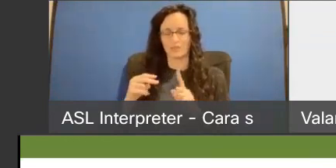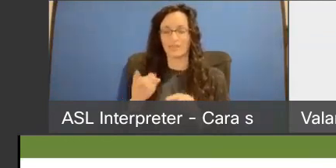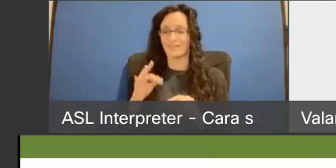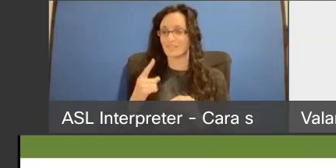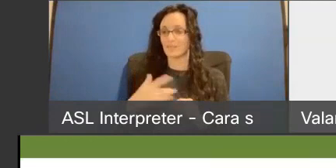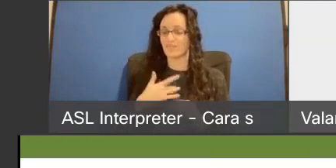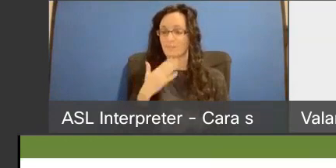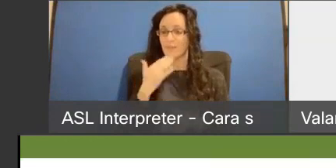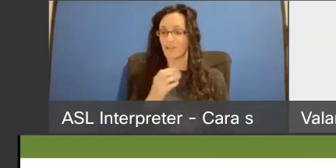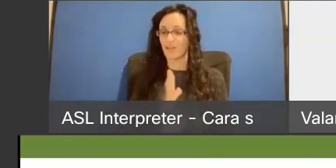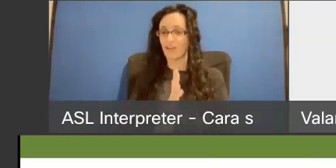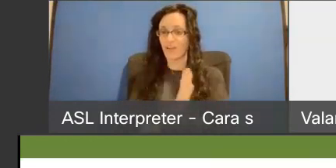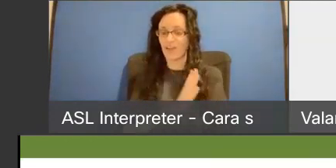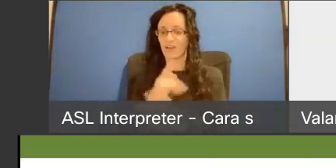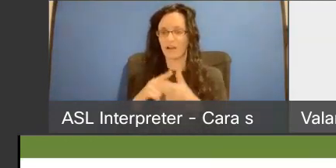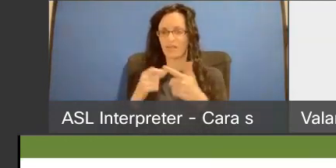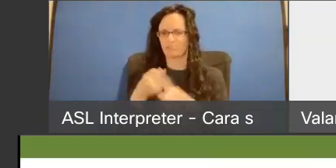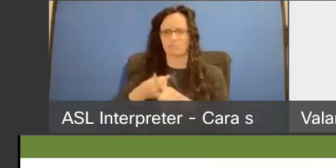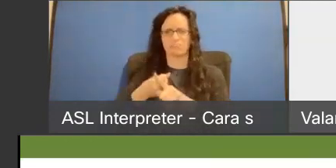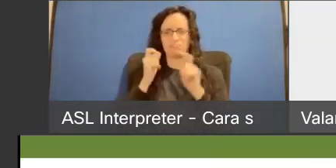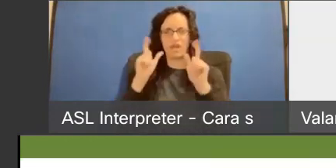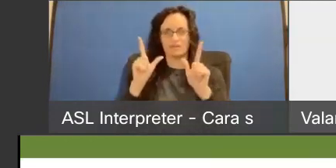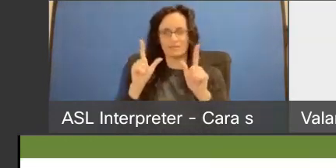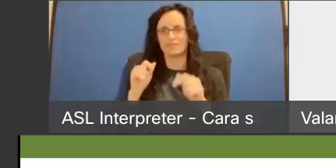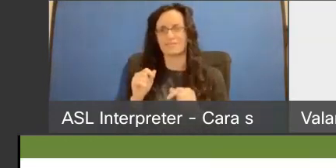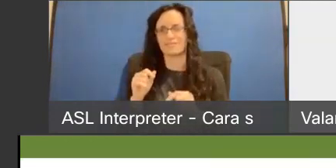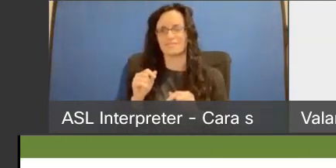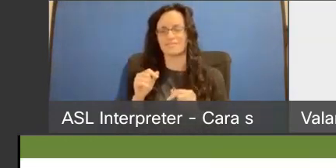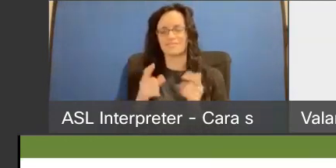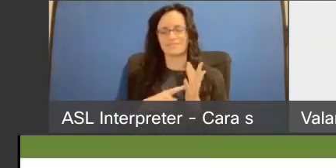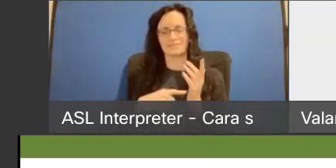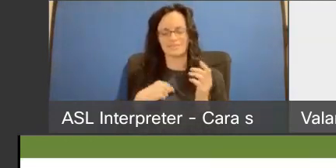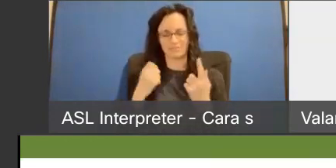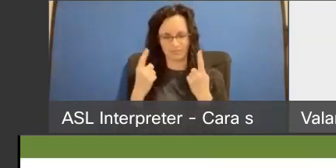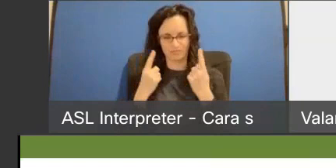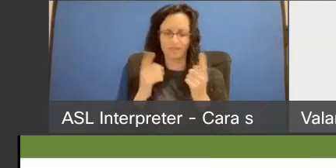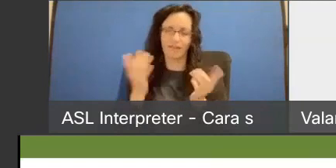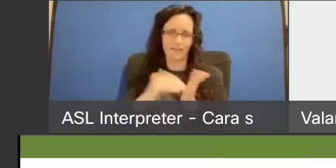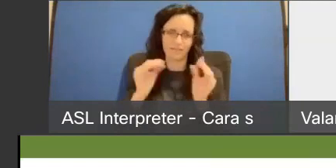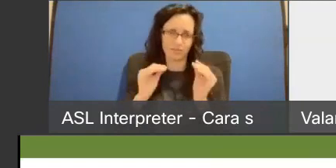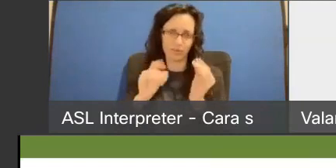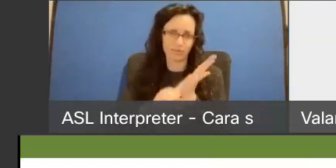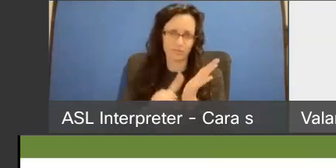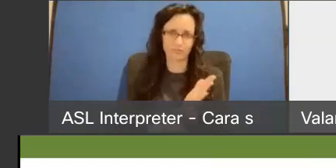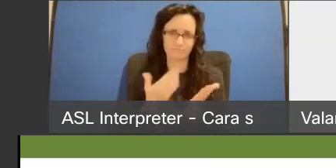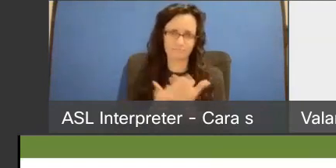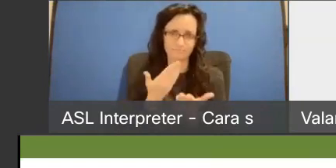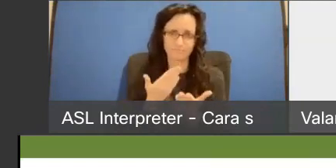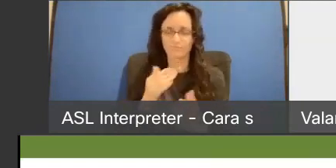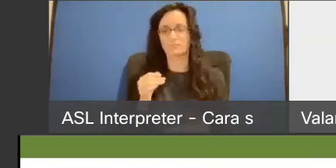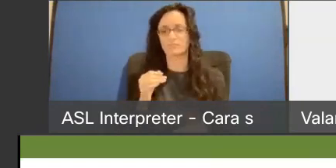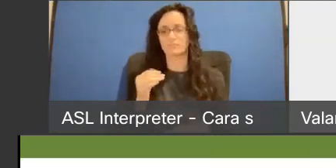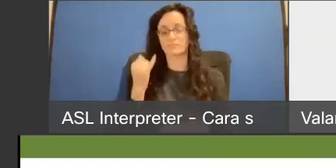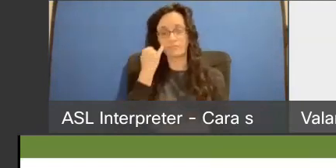all of a sudden, and it seems like a surprise. But I've wondered about this sometimes, again, no research on this, if maybe somebody was doing